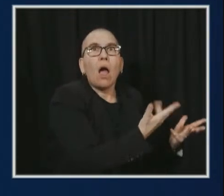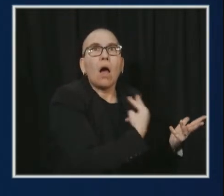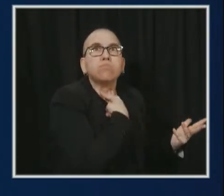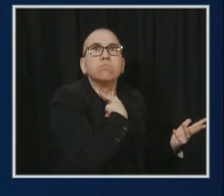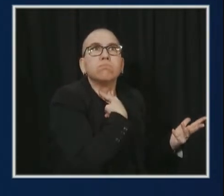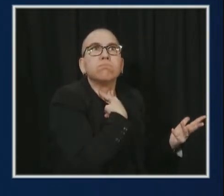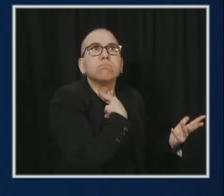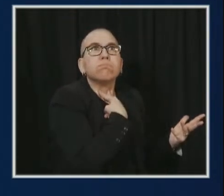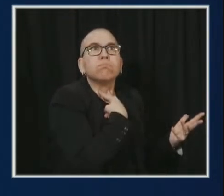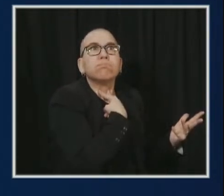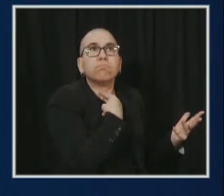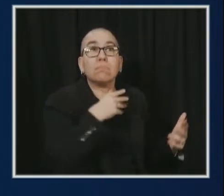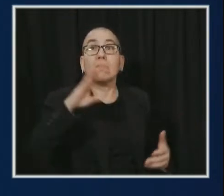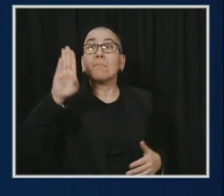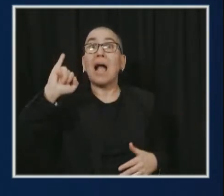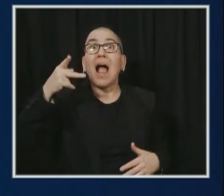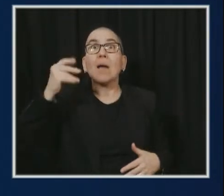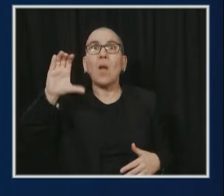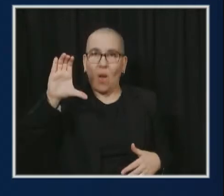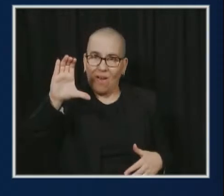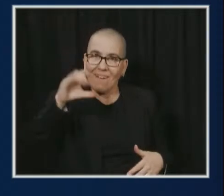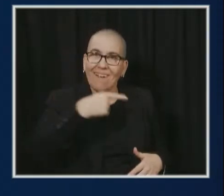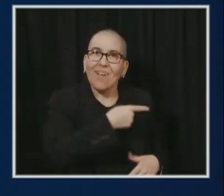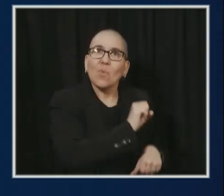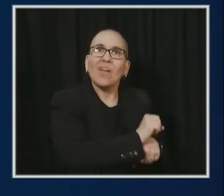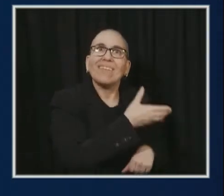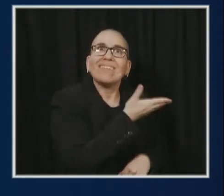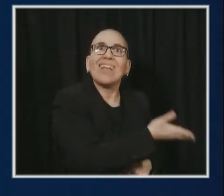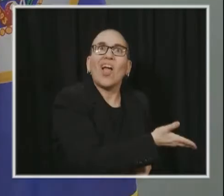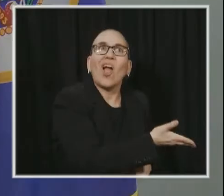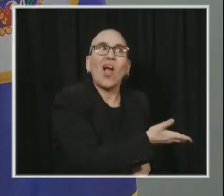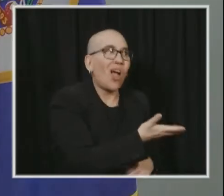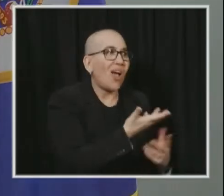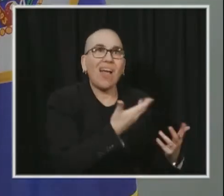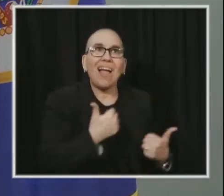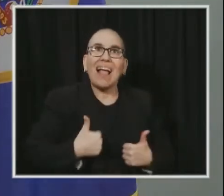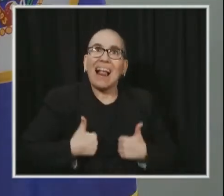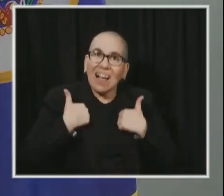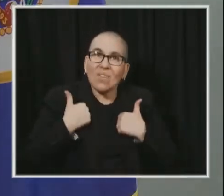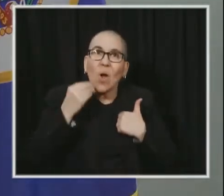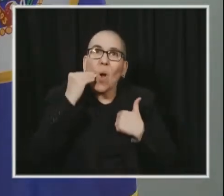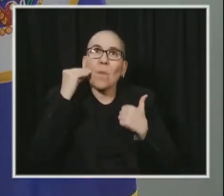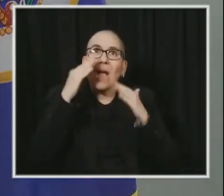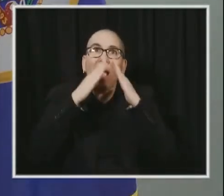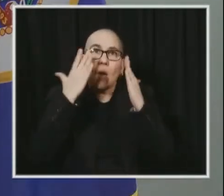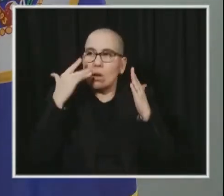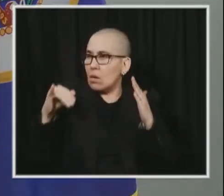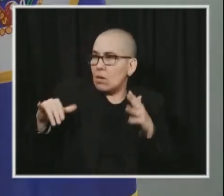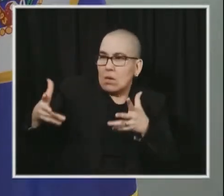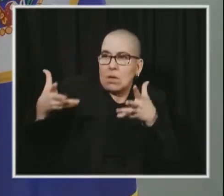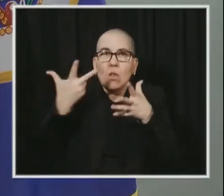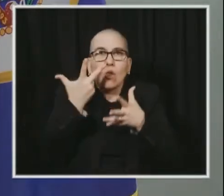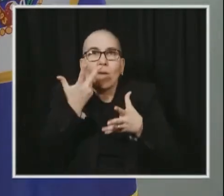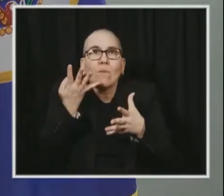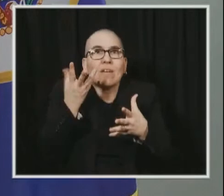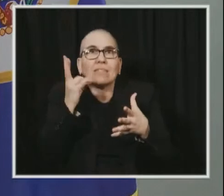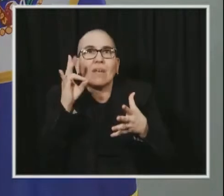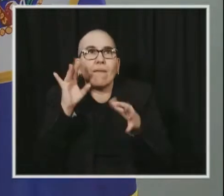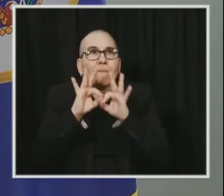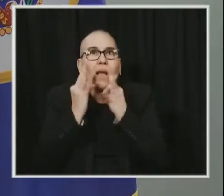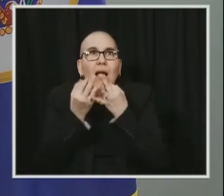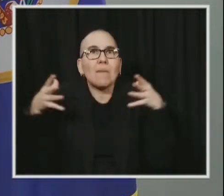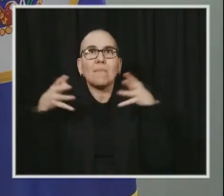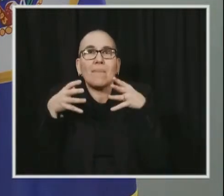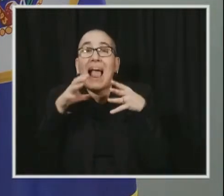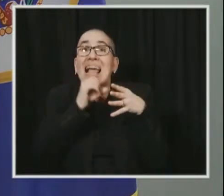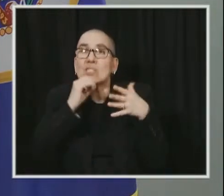BIPOC community members and people living in multi-generational households. As well, this sector is incredibly important as